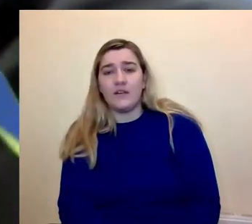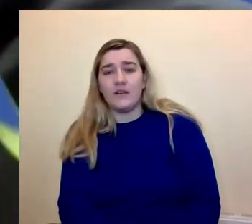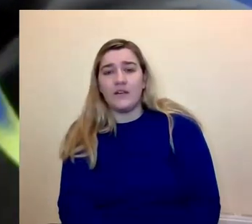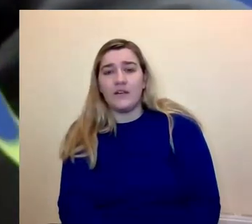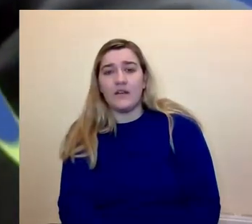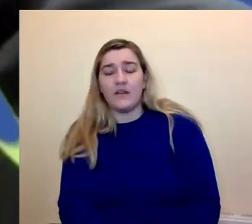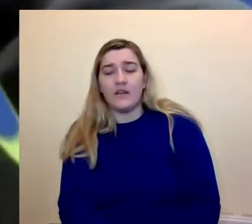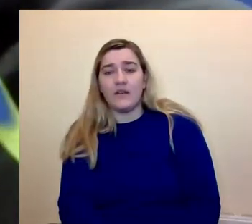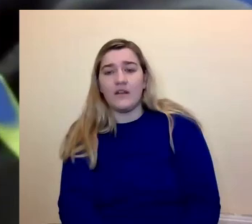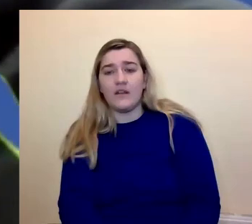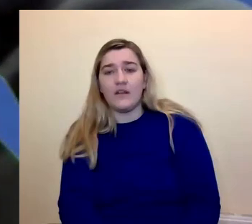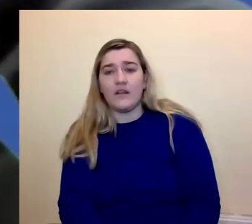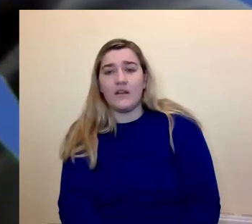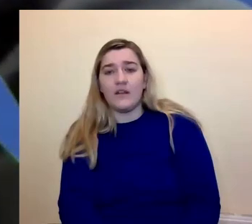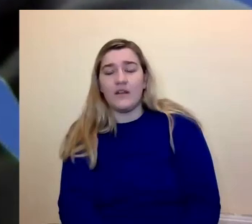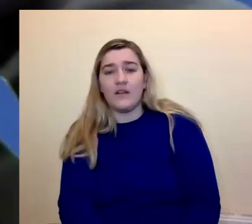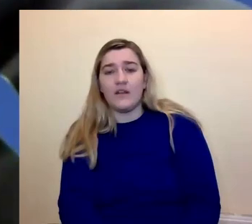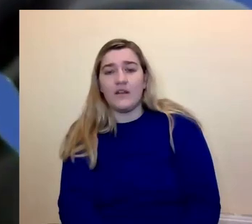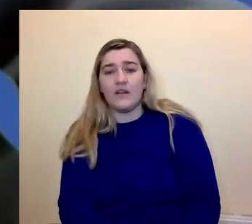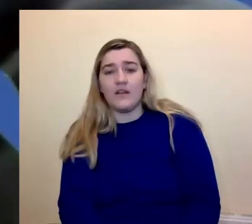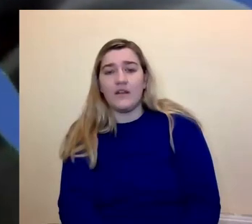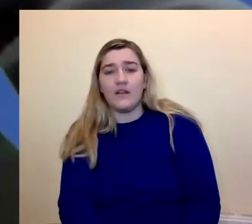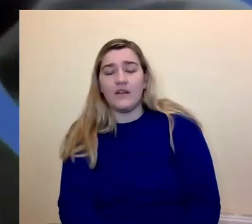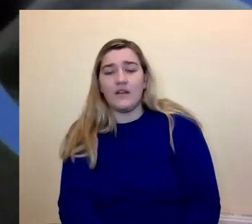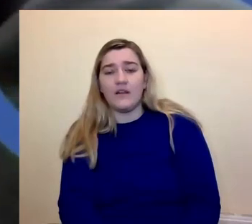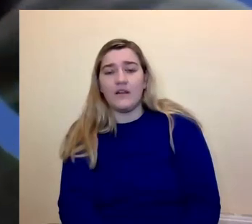of places to go on if they need help, right?